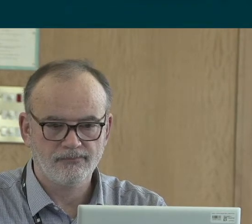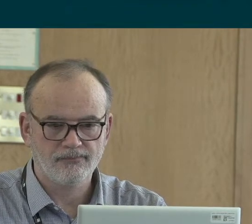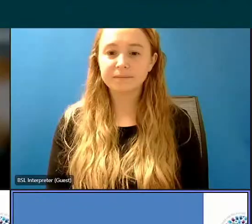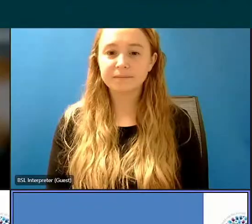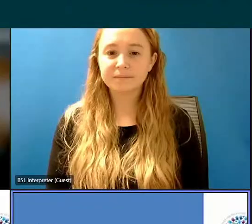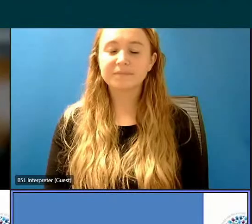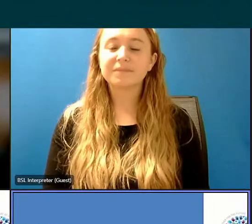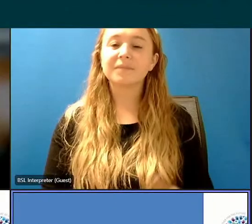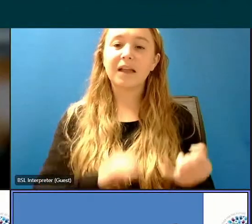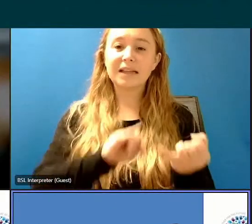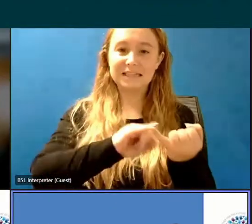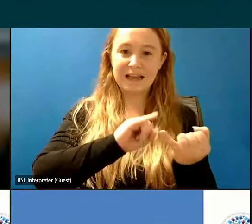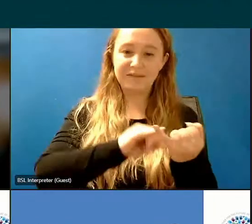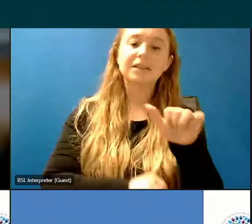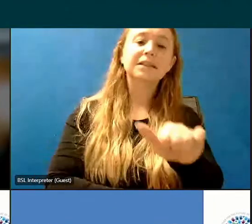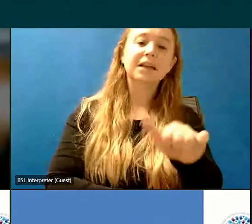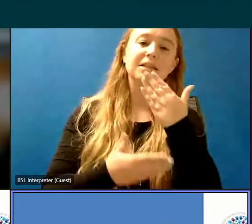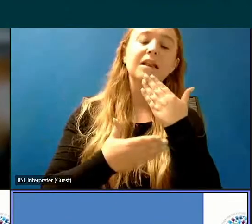Thank you.